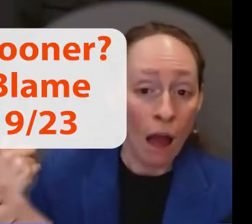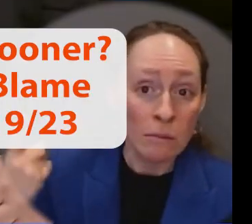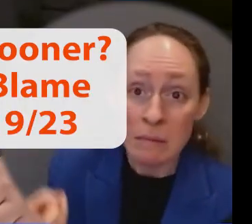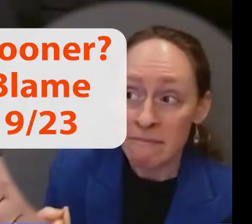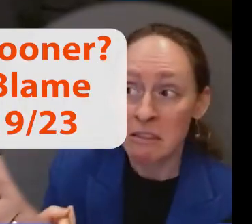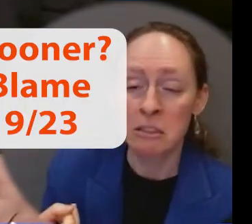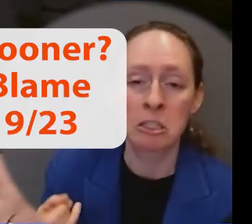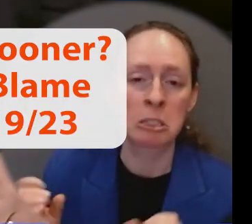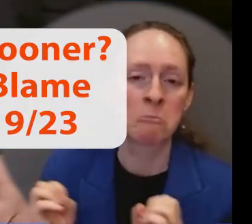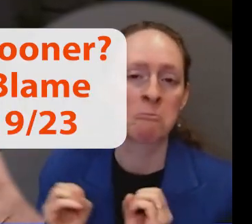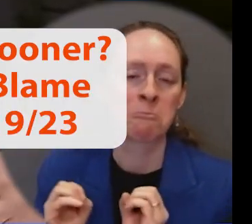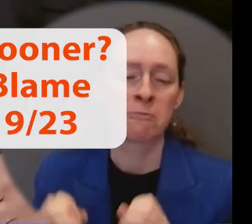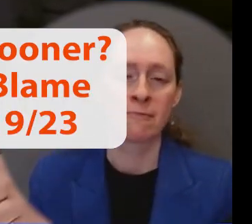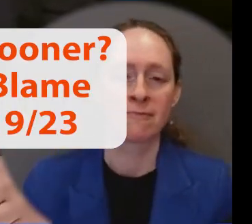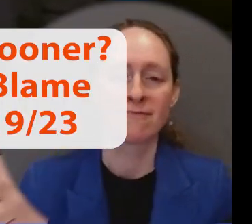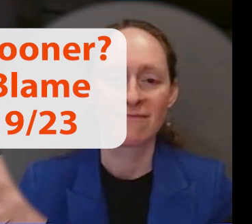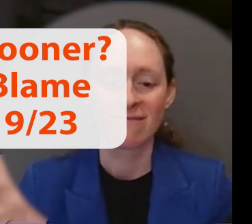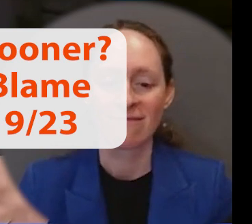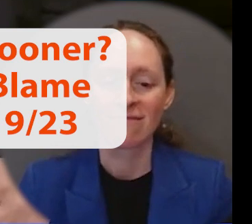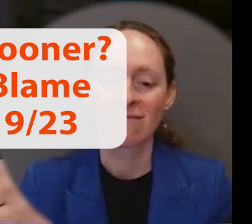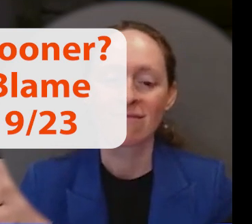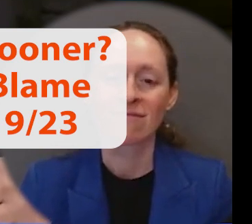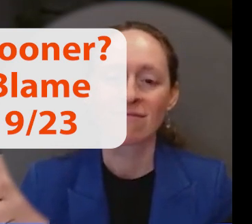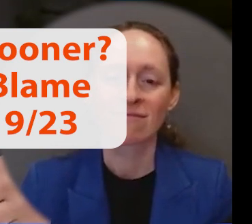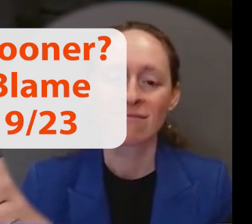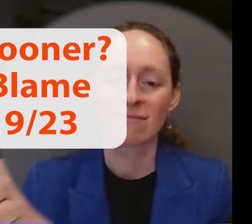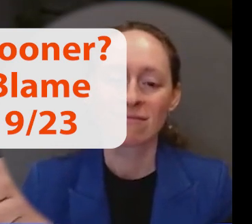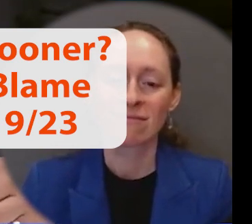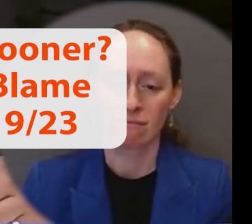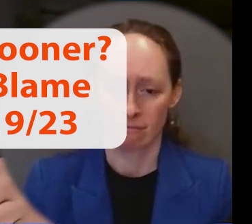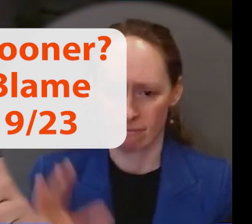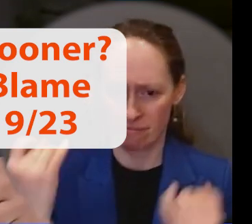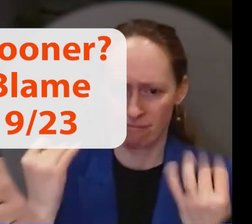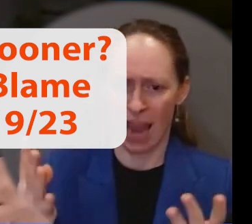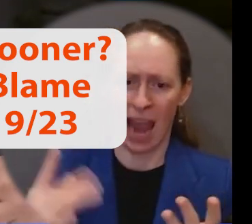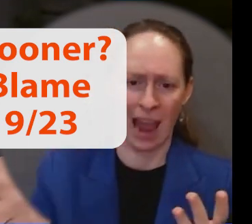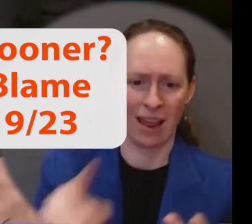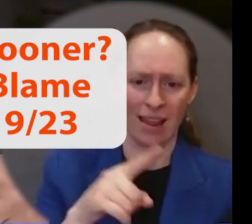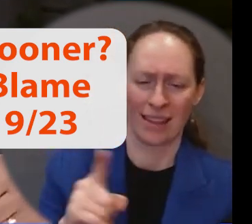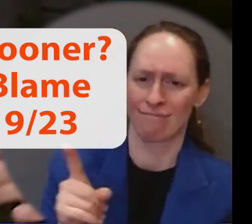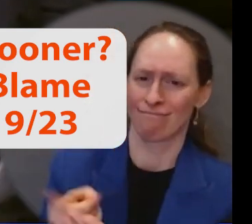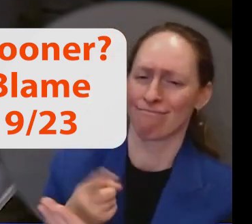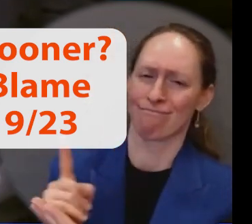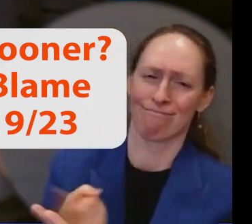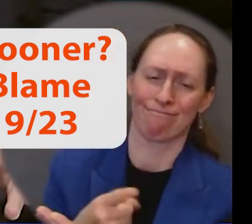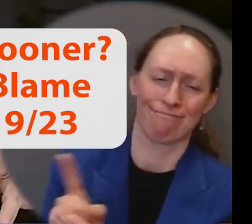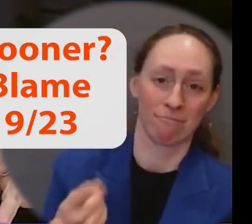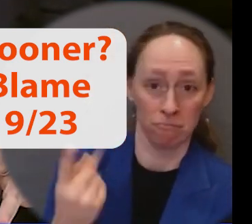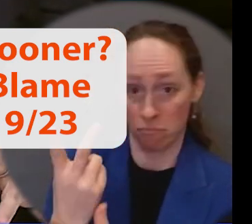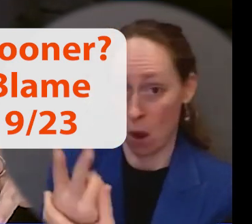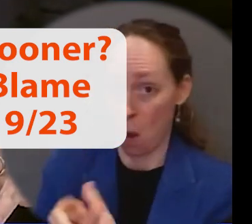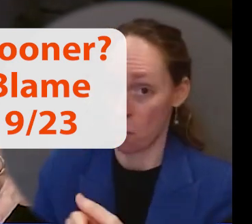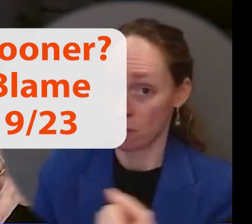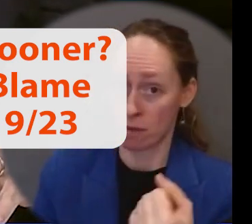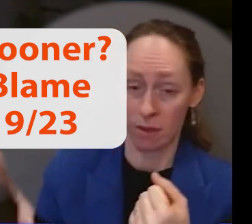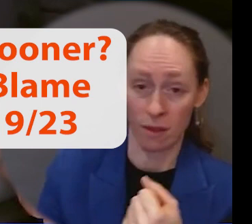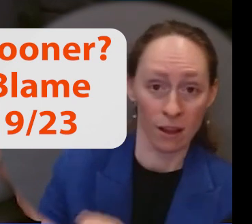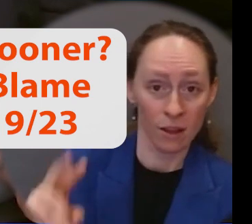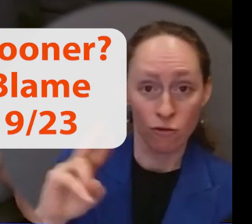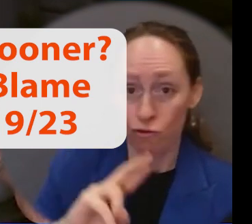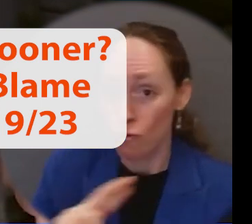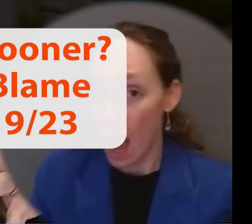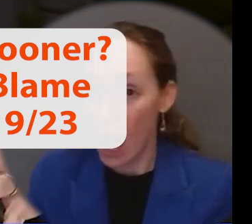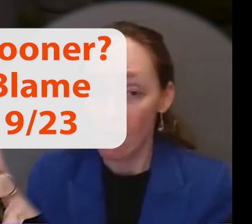been criticism from the left and the right that the White House could have gotten involved on this specific issue of border security and immigration